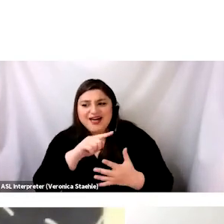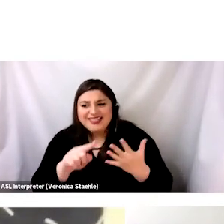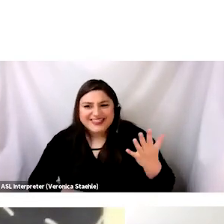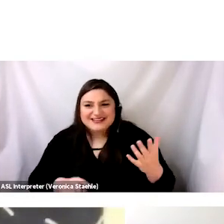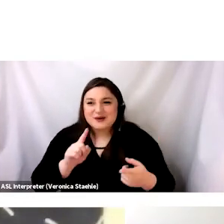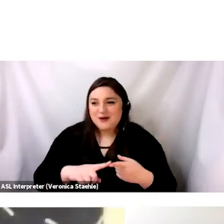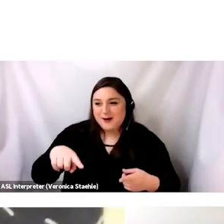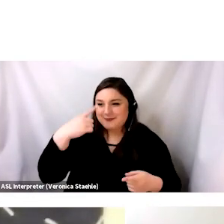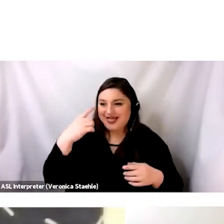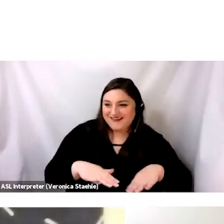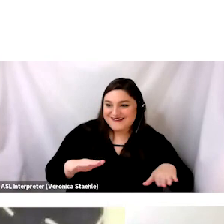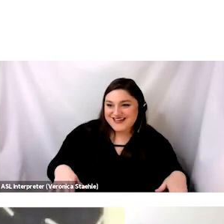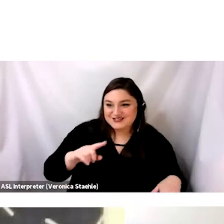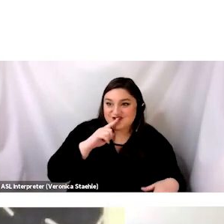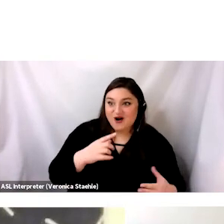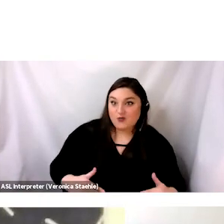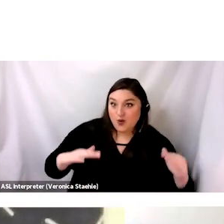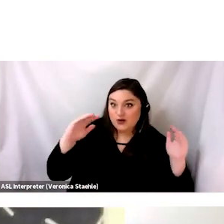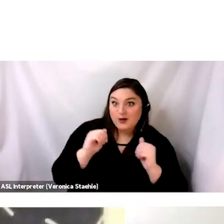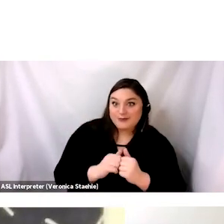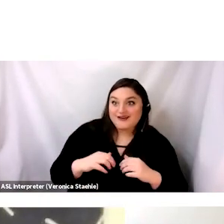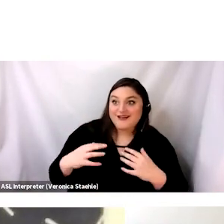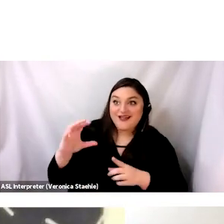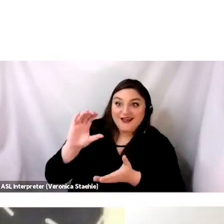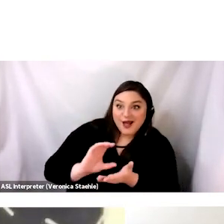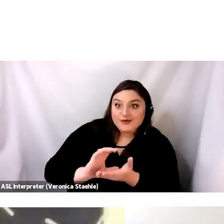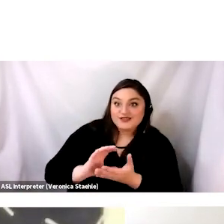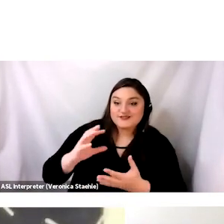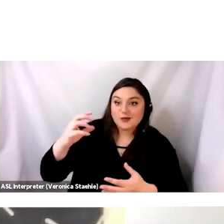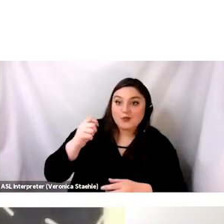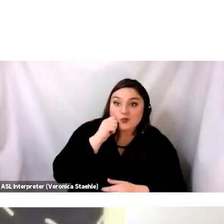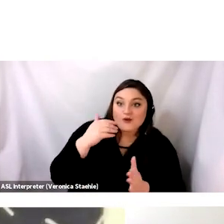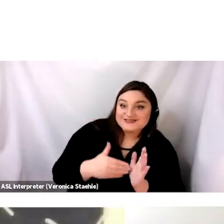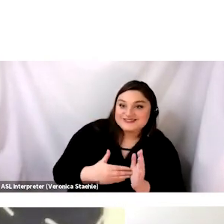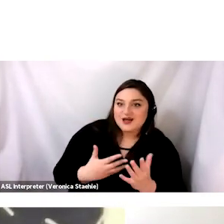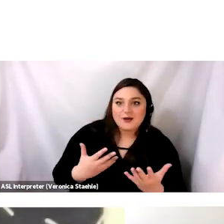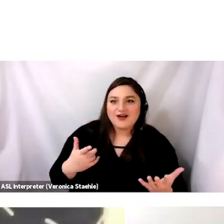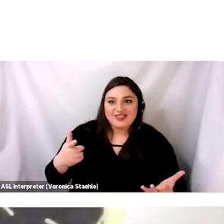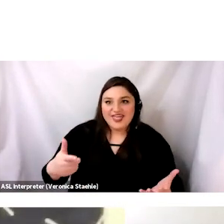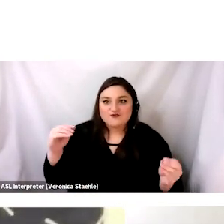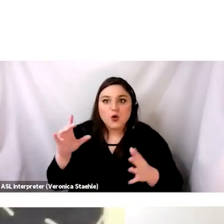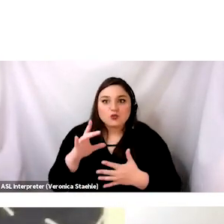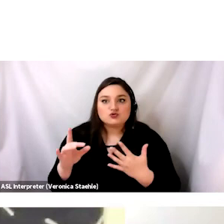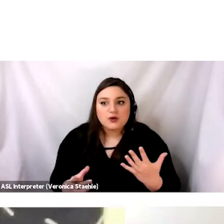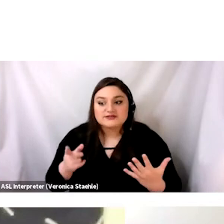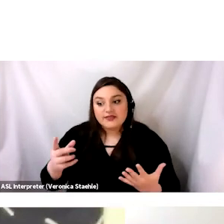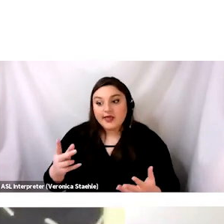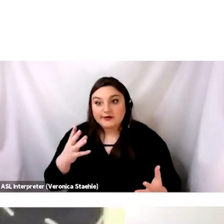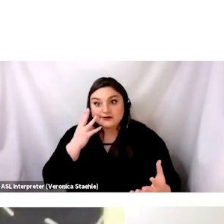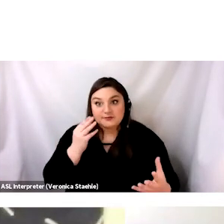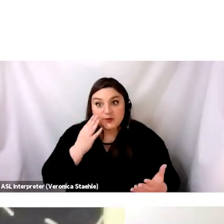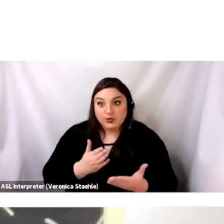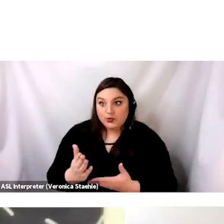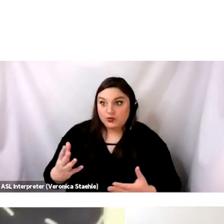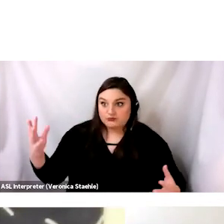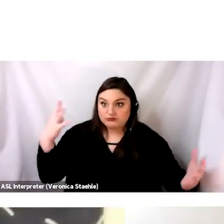kids are living in colonialism, capitalism, and racism every day. They don't have a choice about whether they learn about it or not. They learn about it from the experience in their bodies.